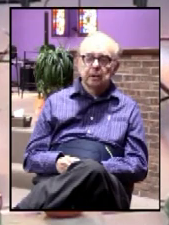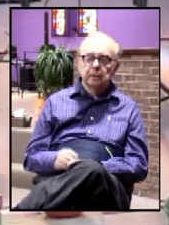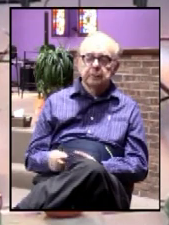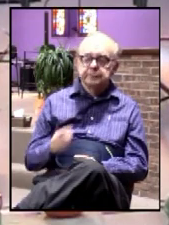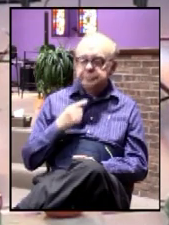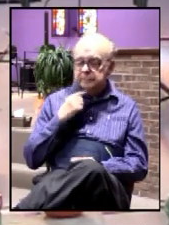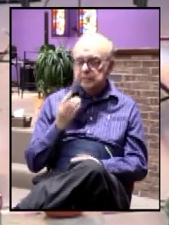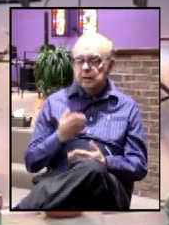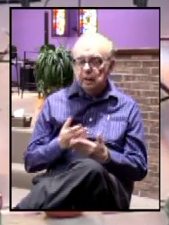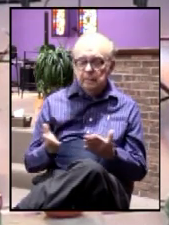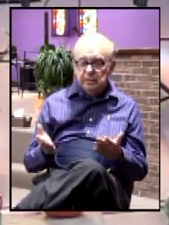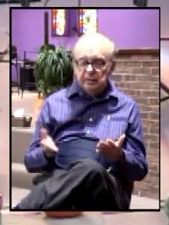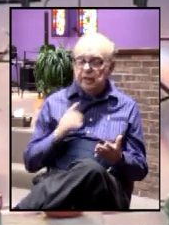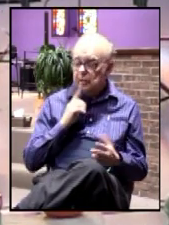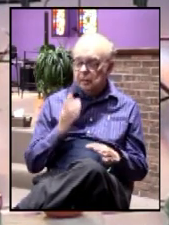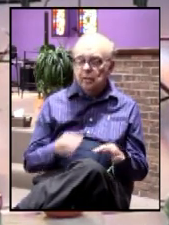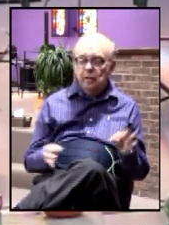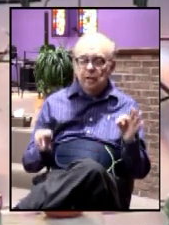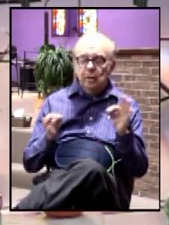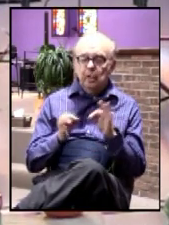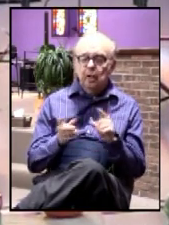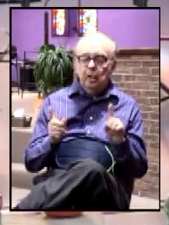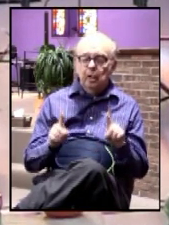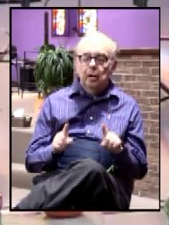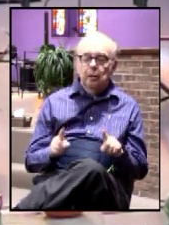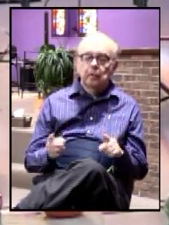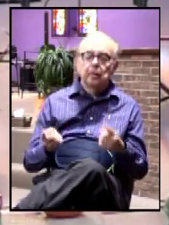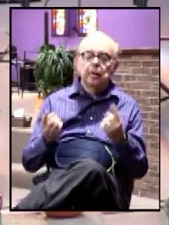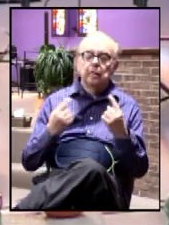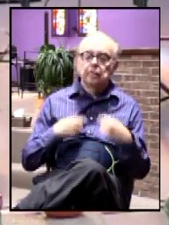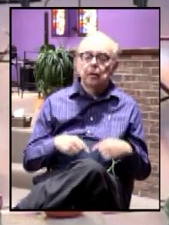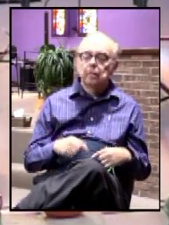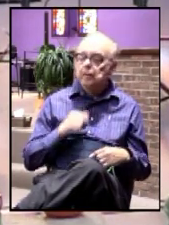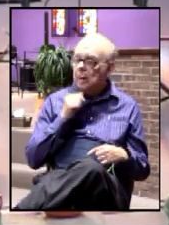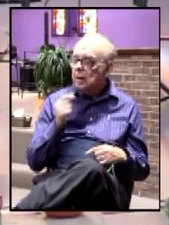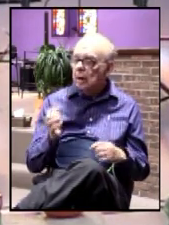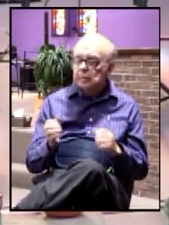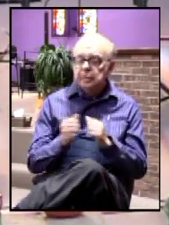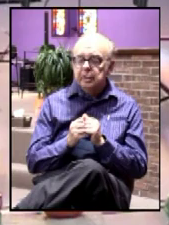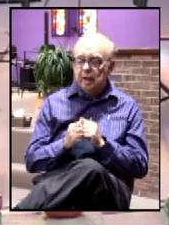But let me say, it does matter when we don't come together.